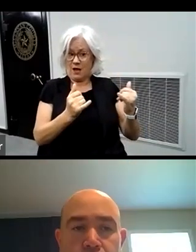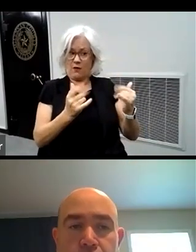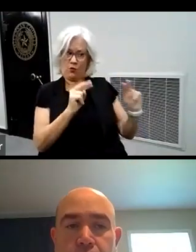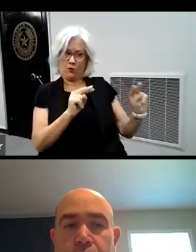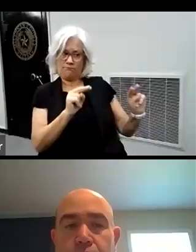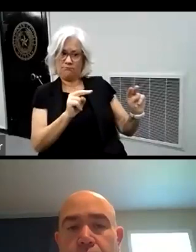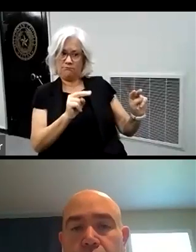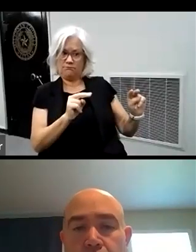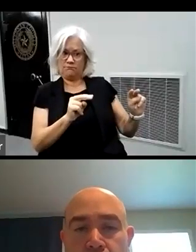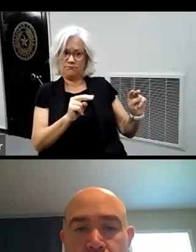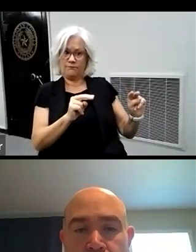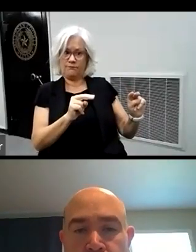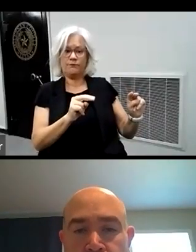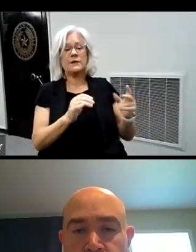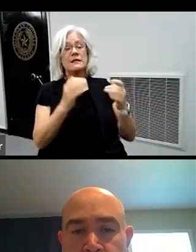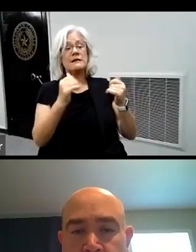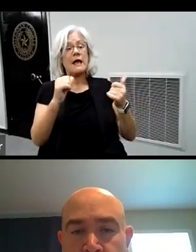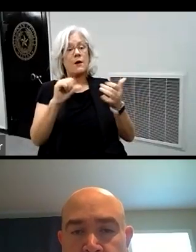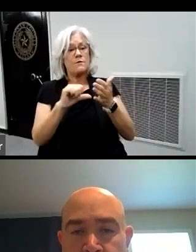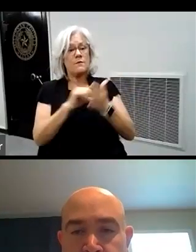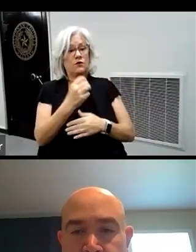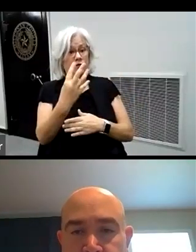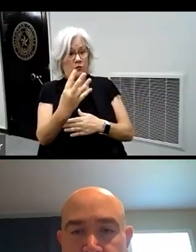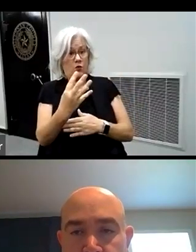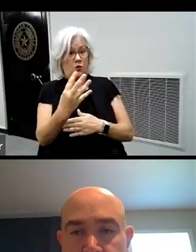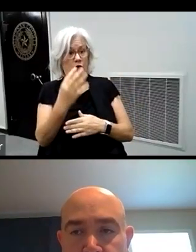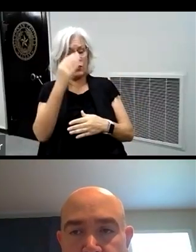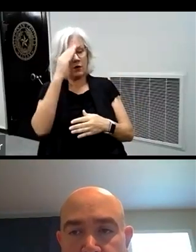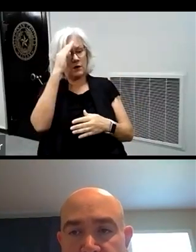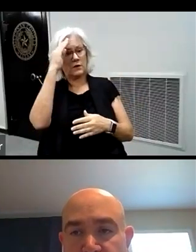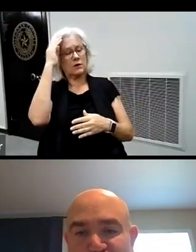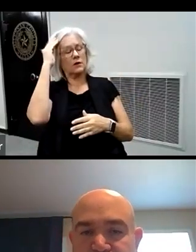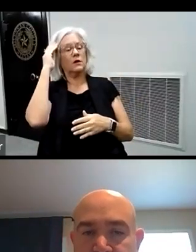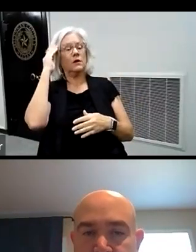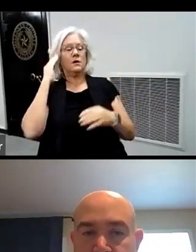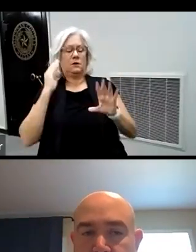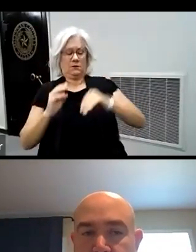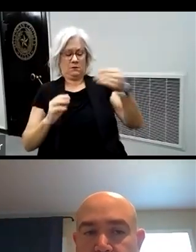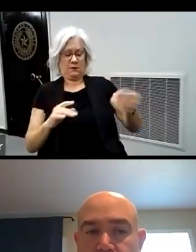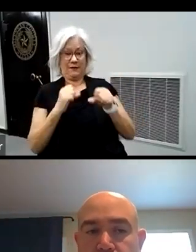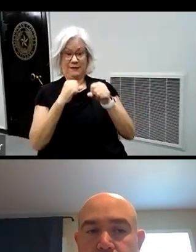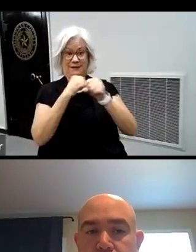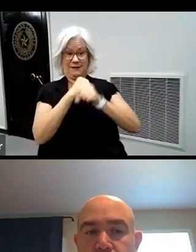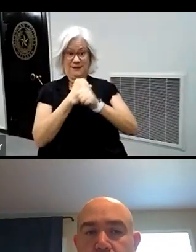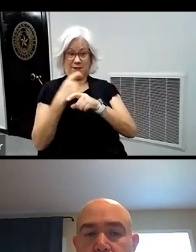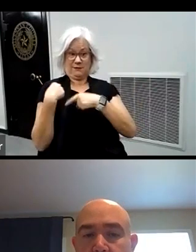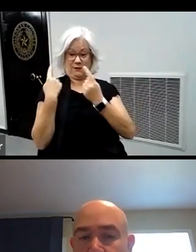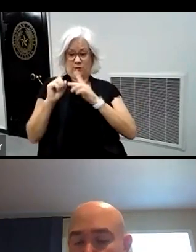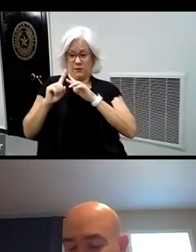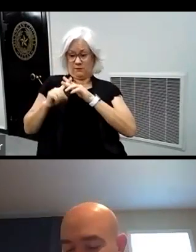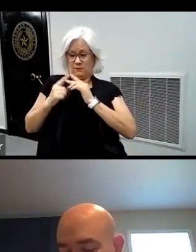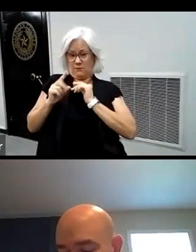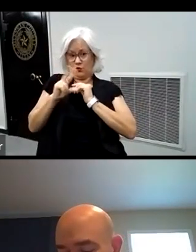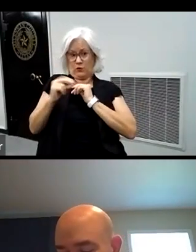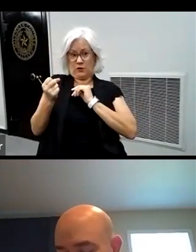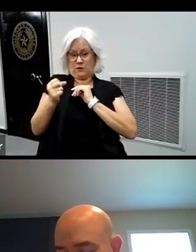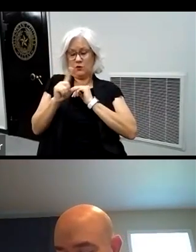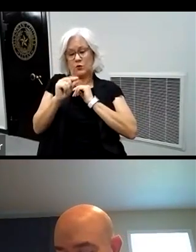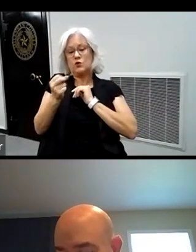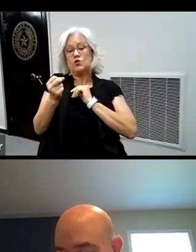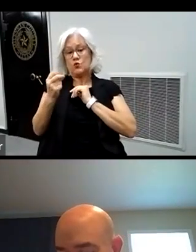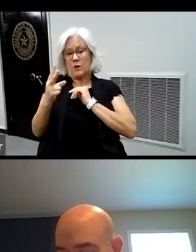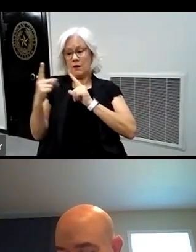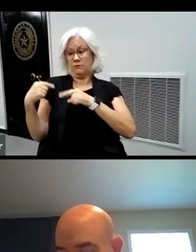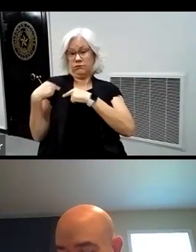monitored. If you'll please go to page 4. Our statistics from when we began in October of